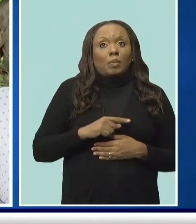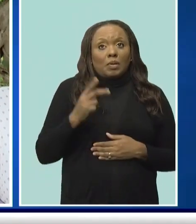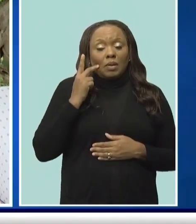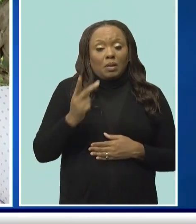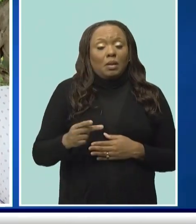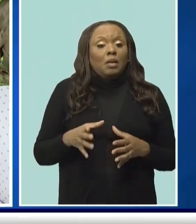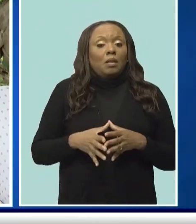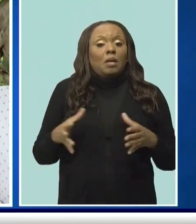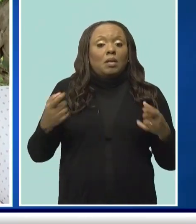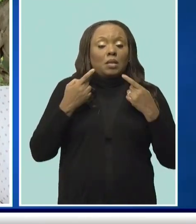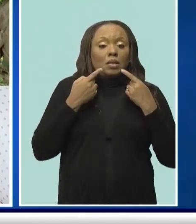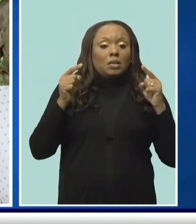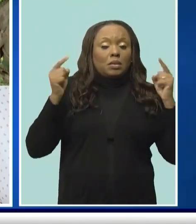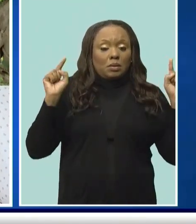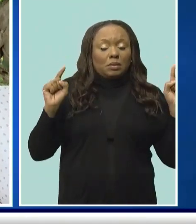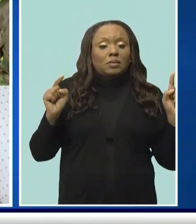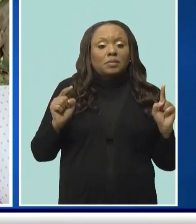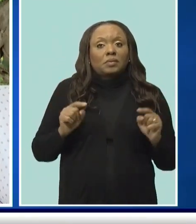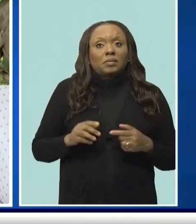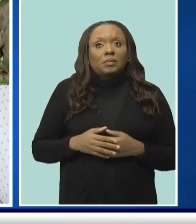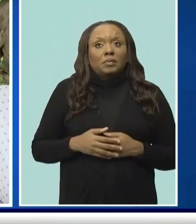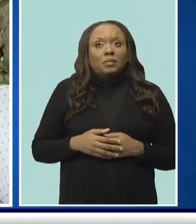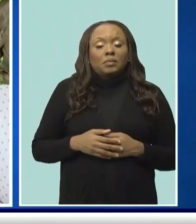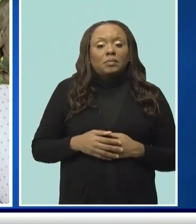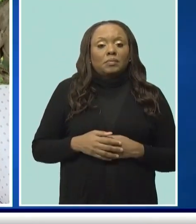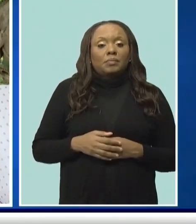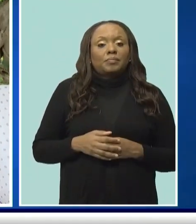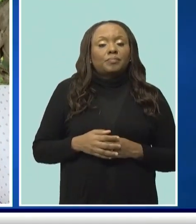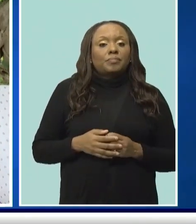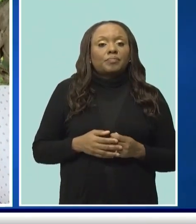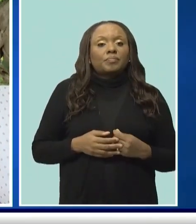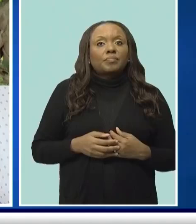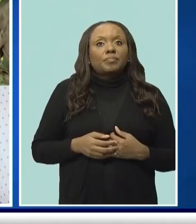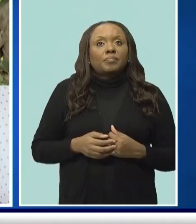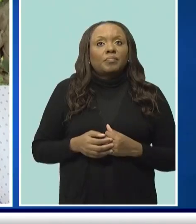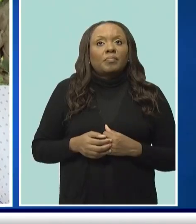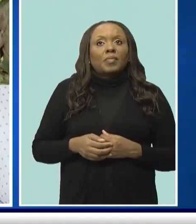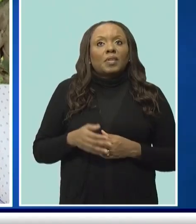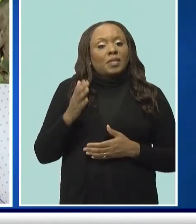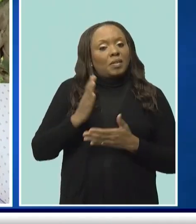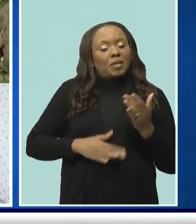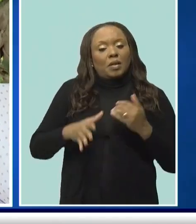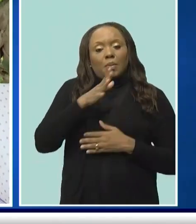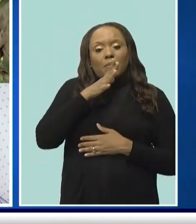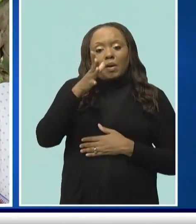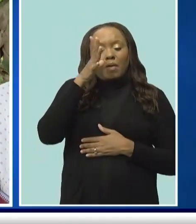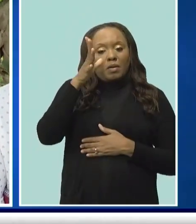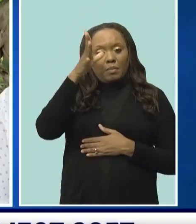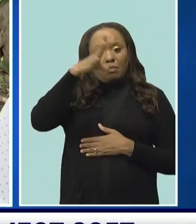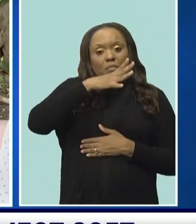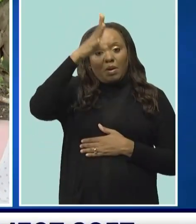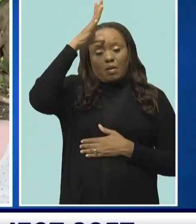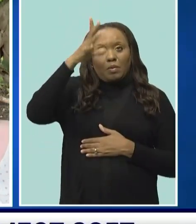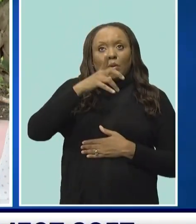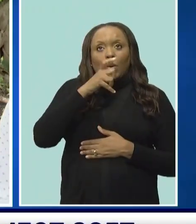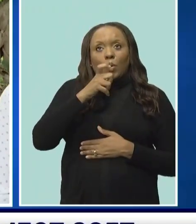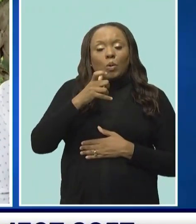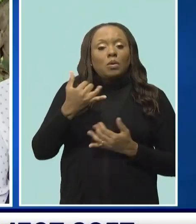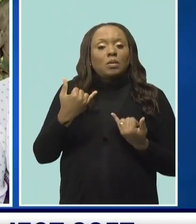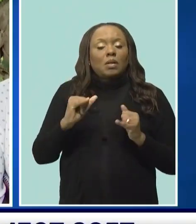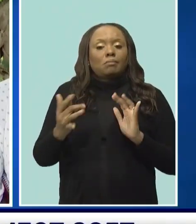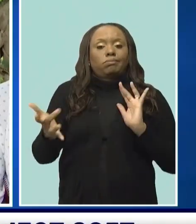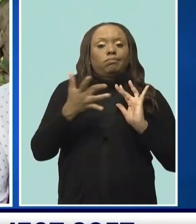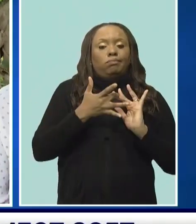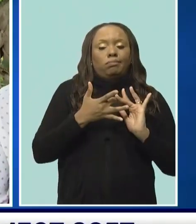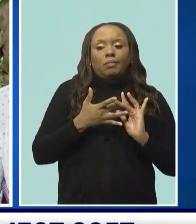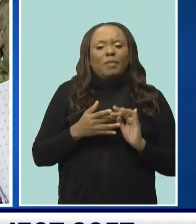Parents. We have parents who have been in contact from, who are still in contact with us, who was in the first Project Soft. They